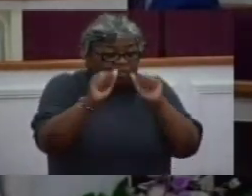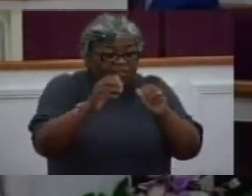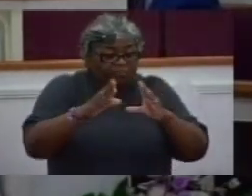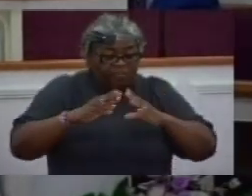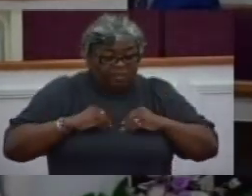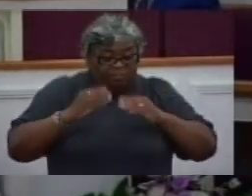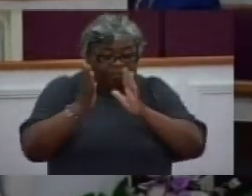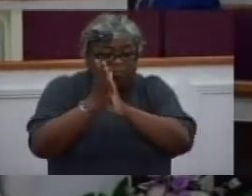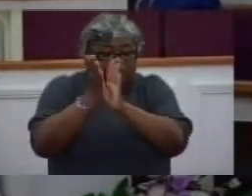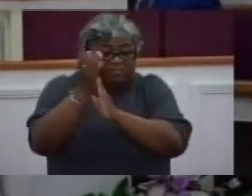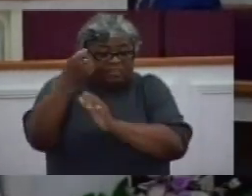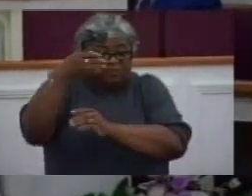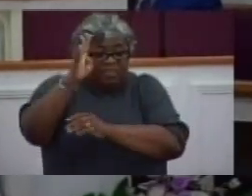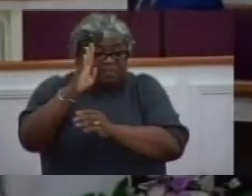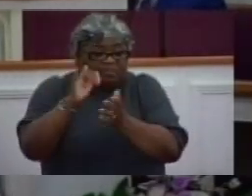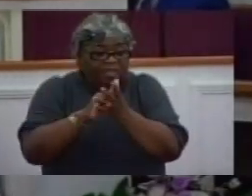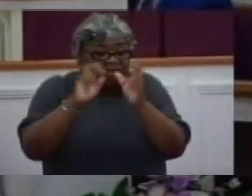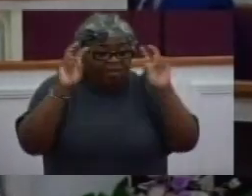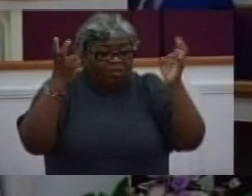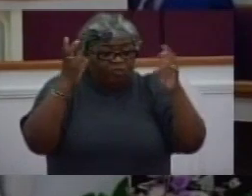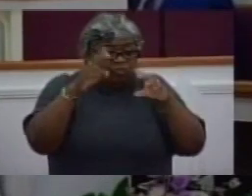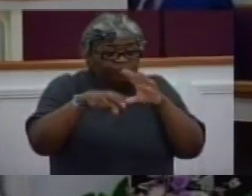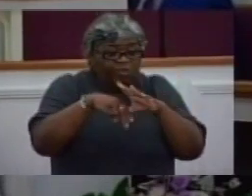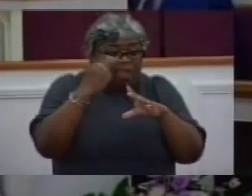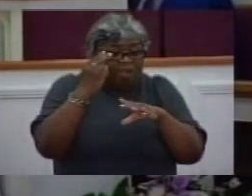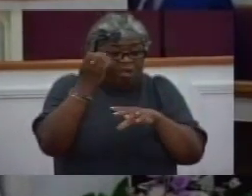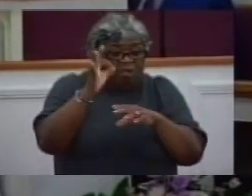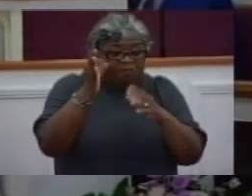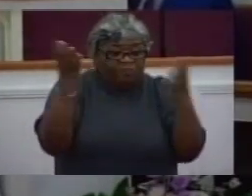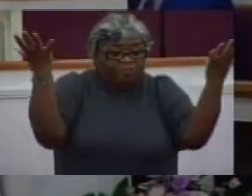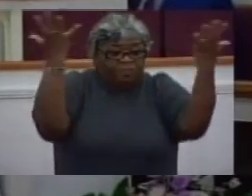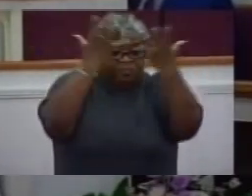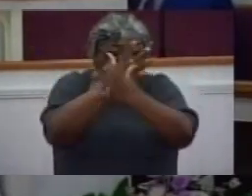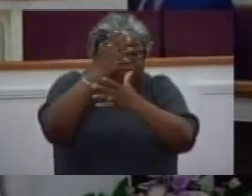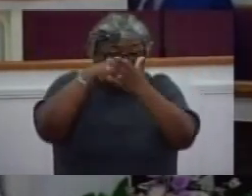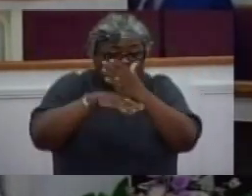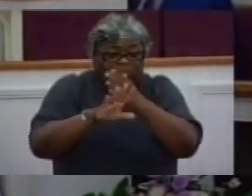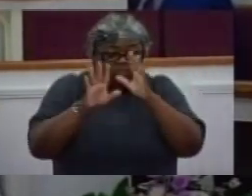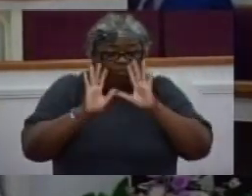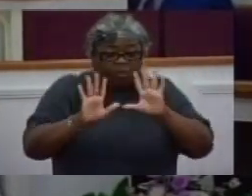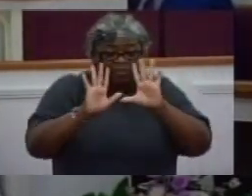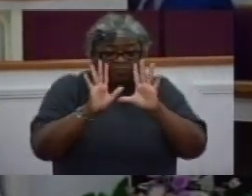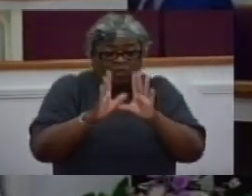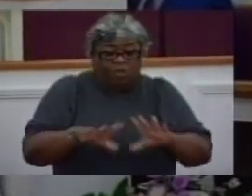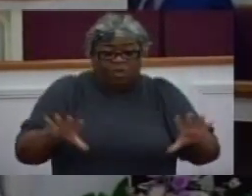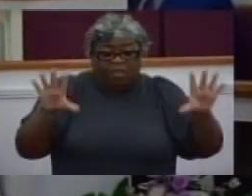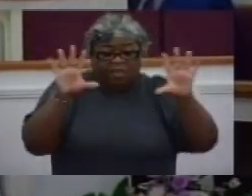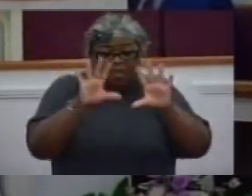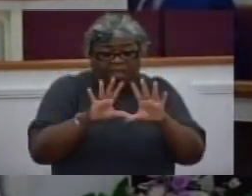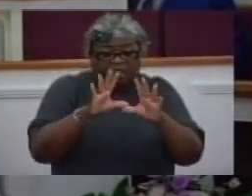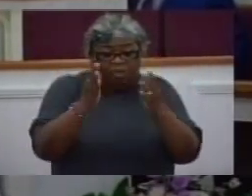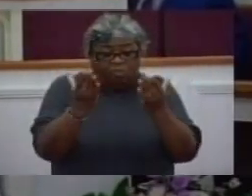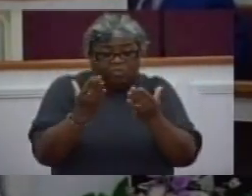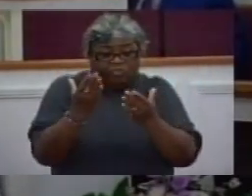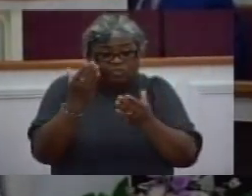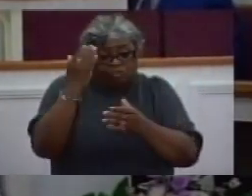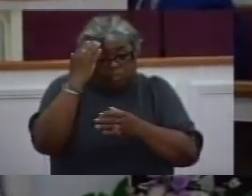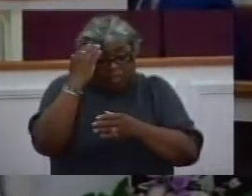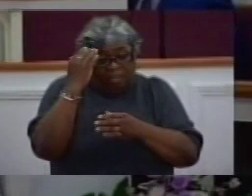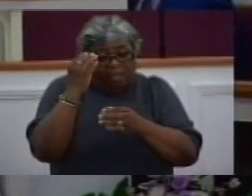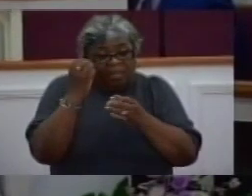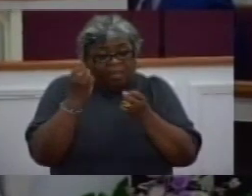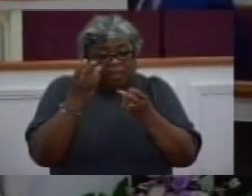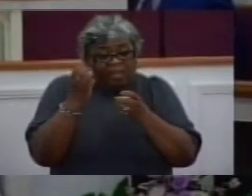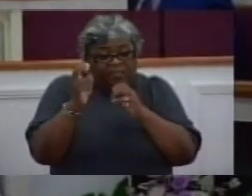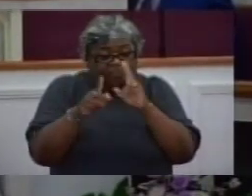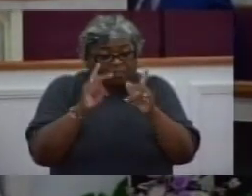the praises of him who called you out of darkness into his wonderful light. Once you were not a people, but now